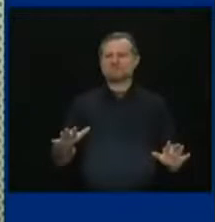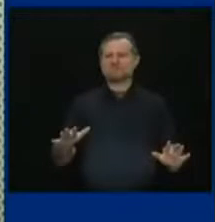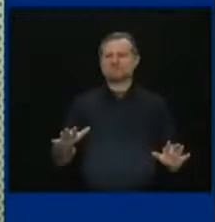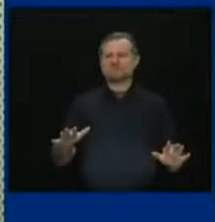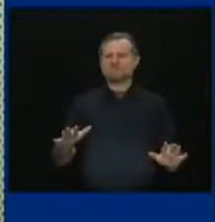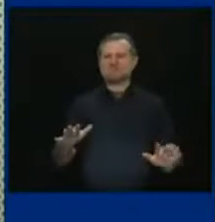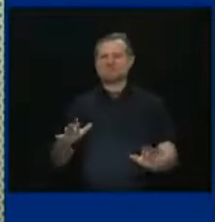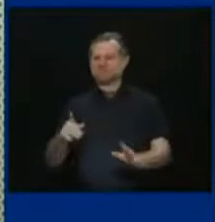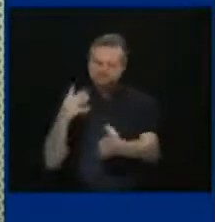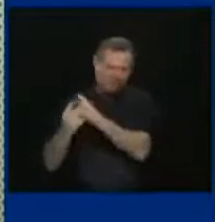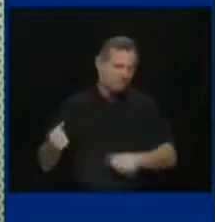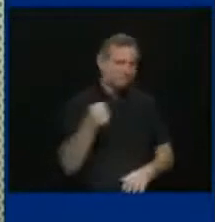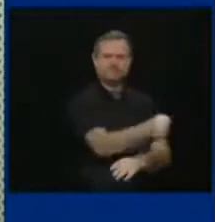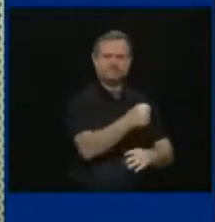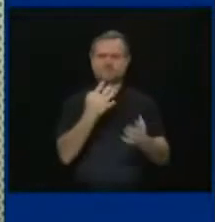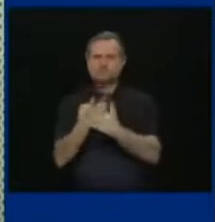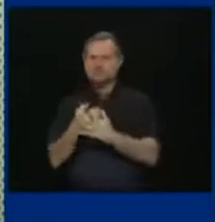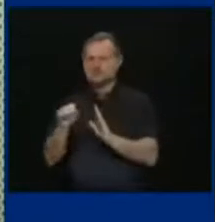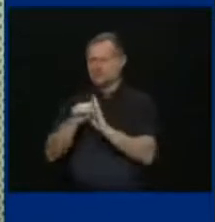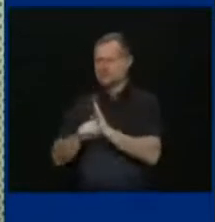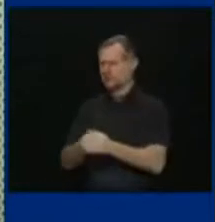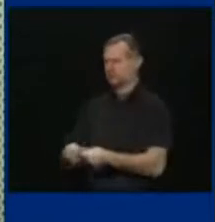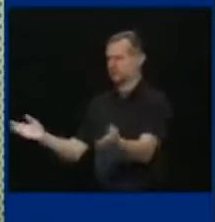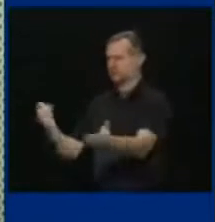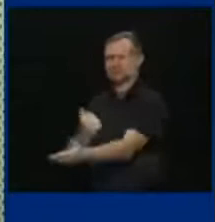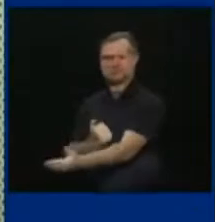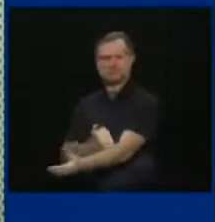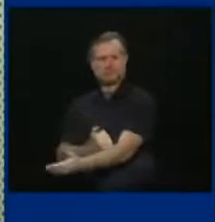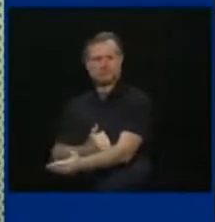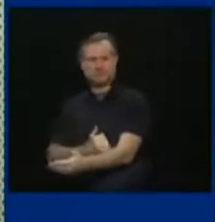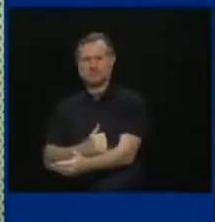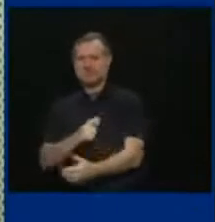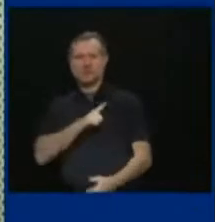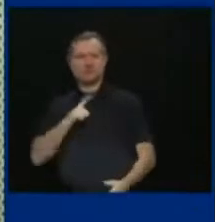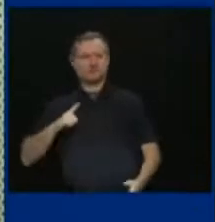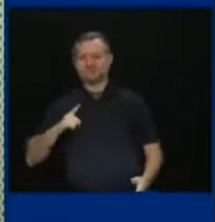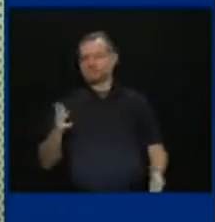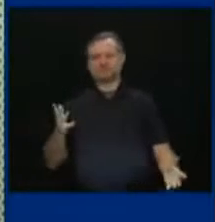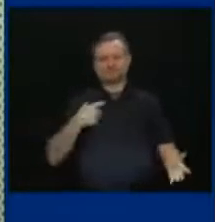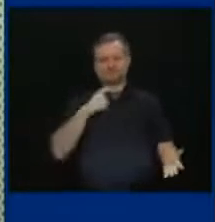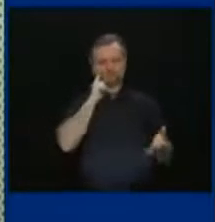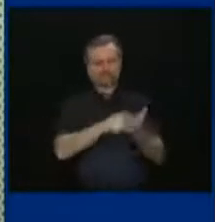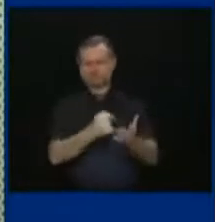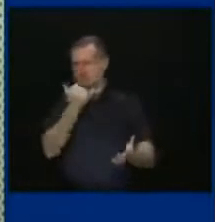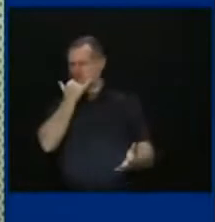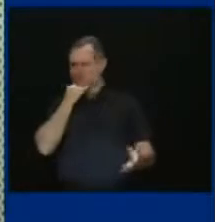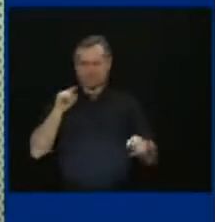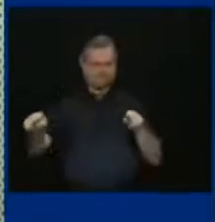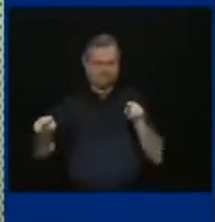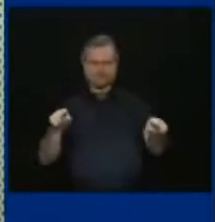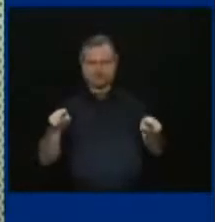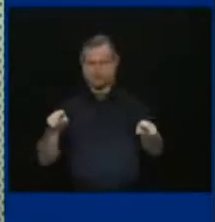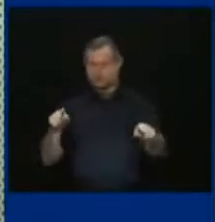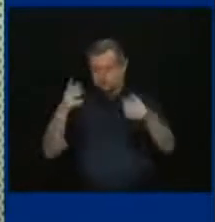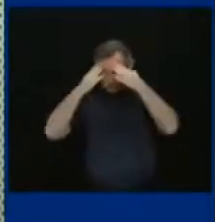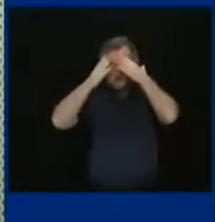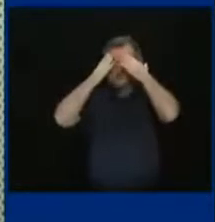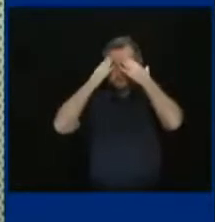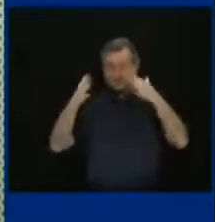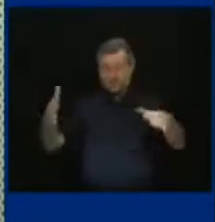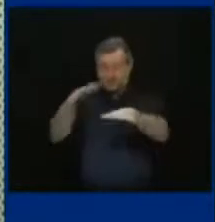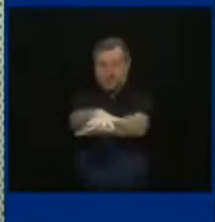I got it. They recognize that, and Richard Godfrey from the Assembly, they recognize this. They said, can we just fix this? And today we are going